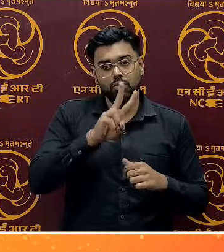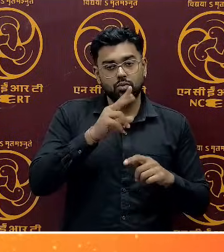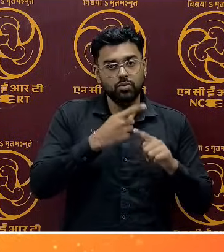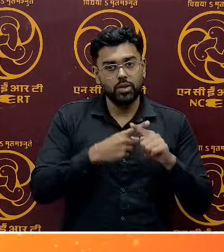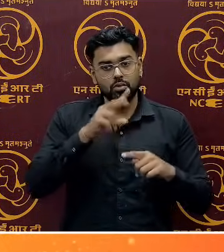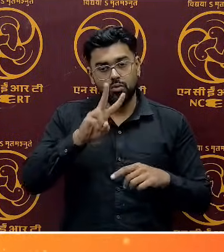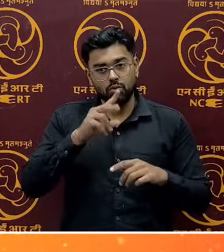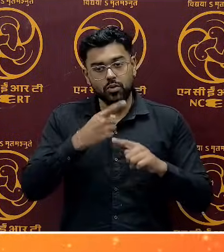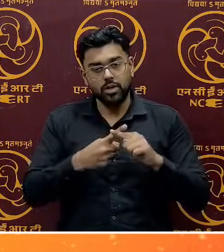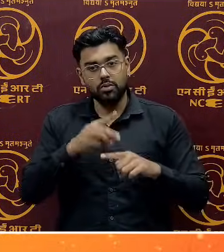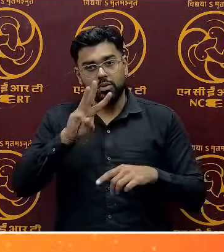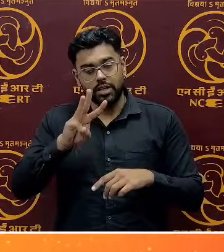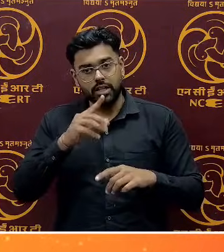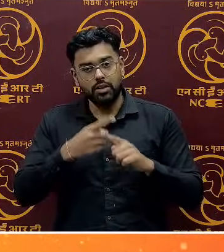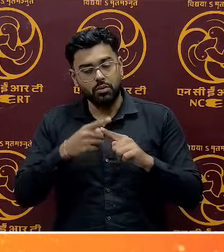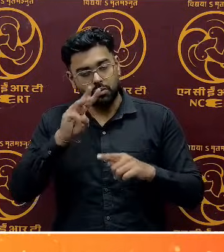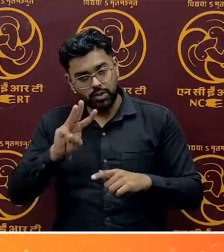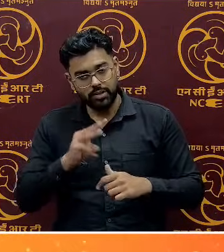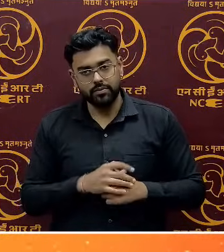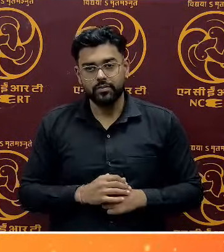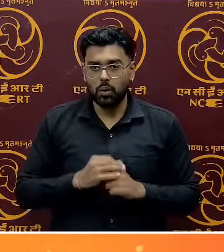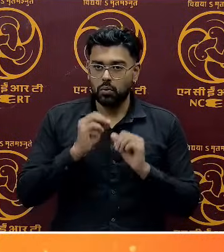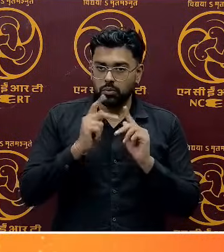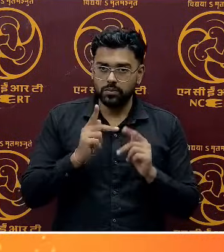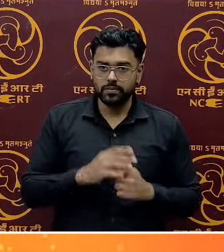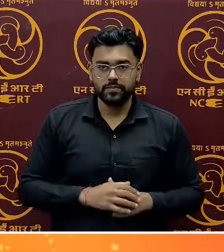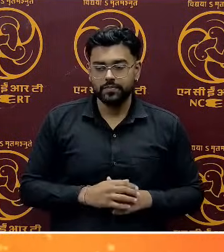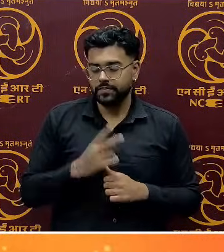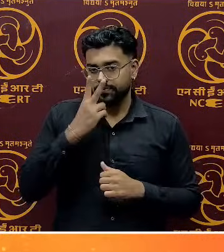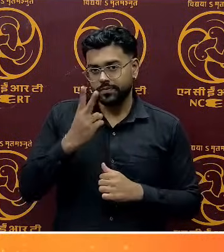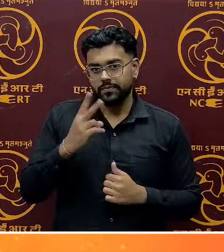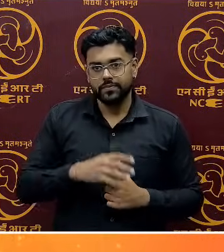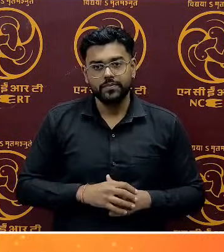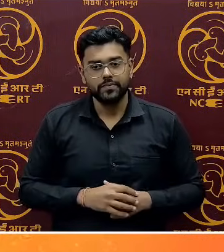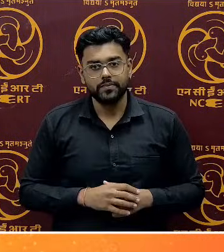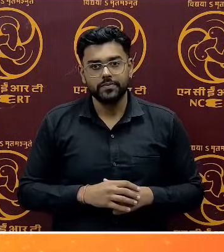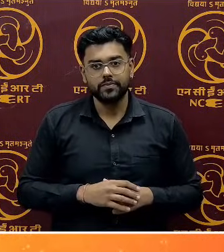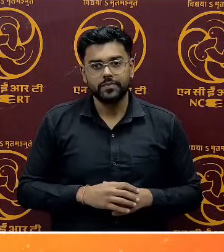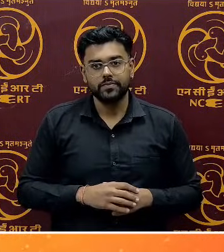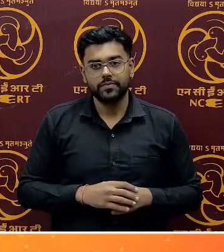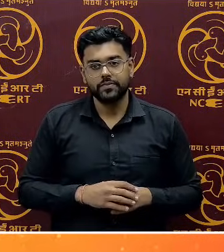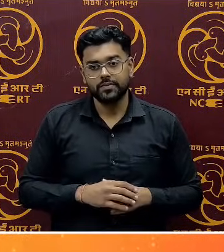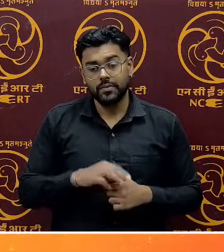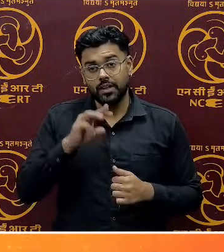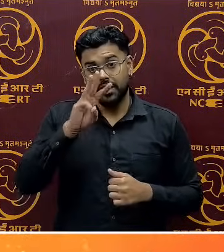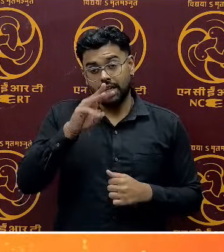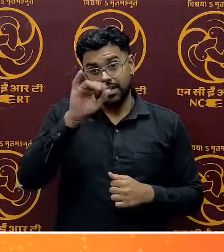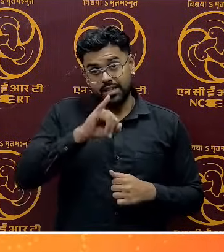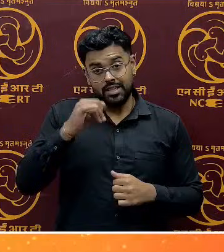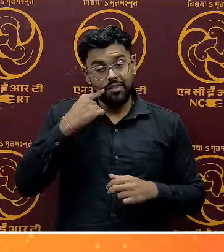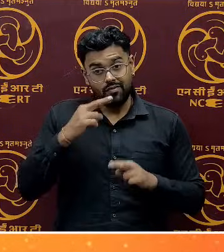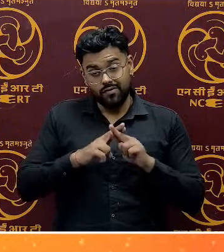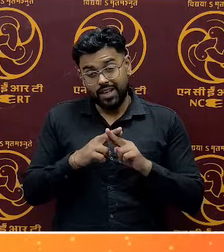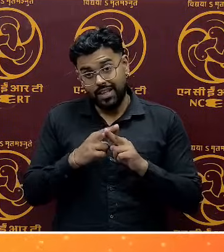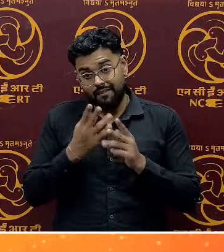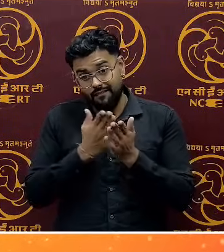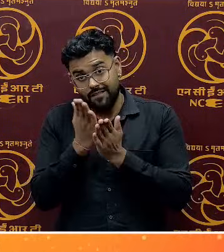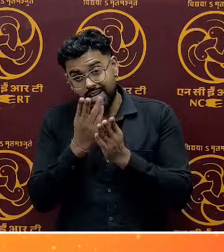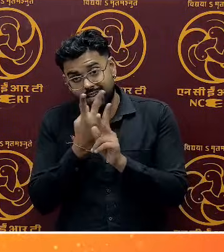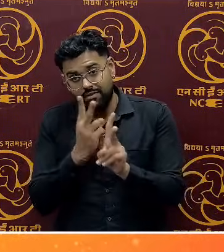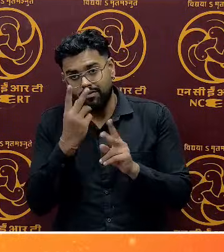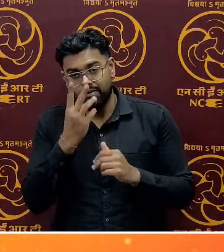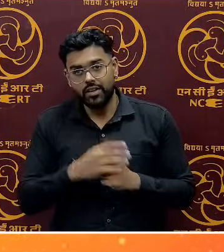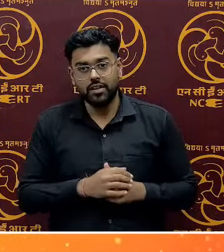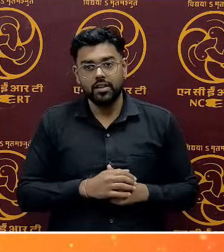into 3. Agreed? Yes. Okay, we have here. What about this 36? If I factor this way, 3